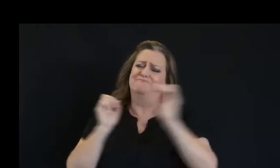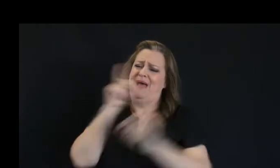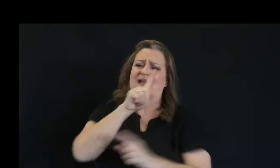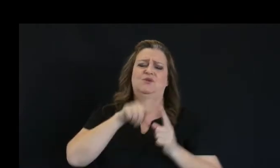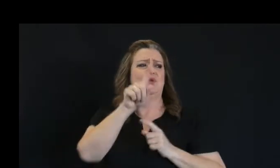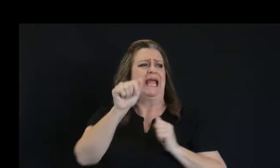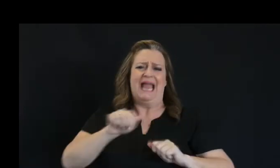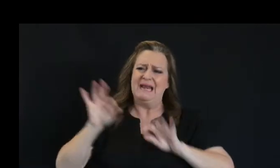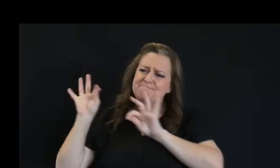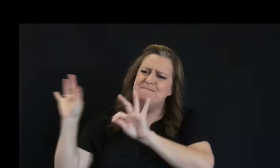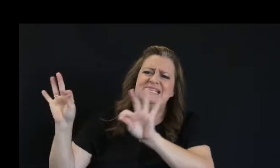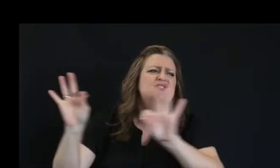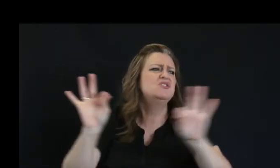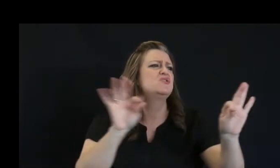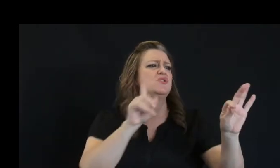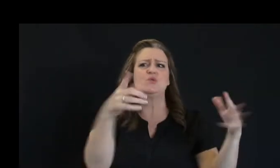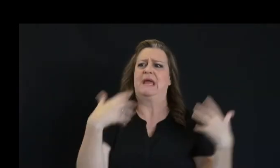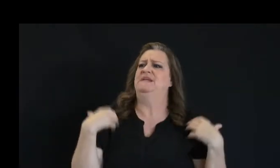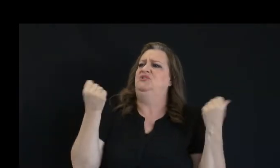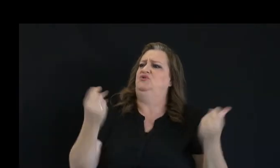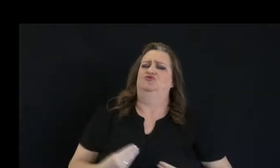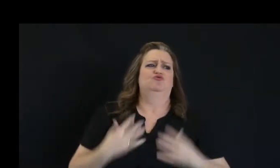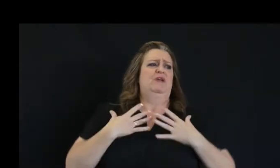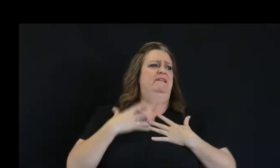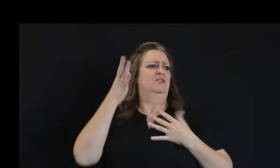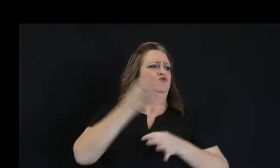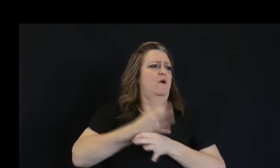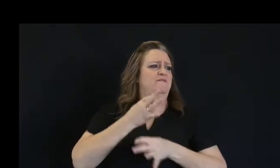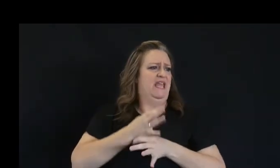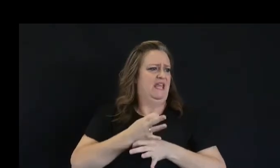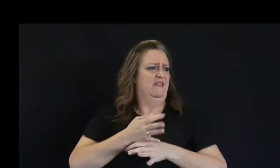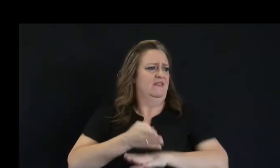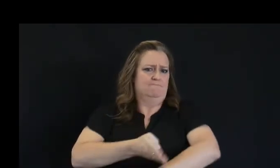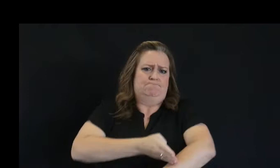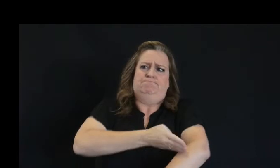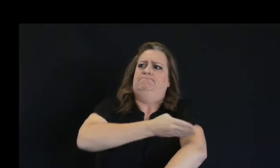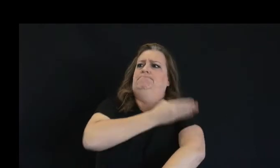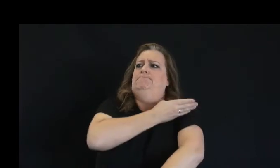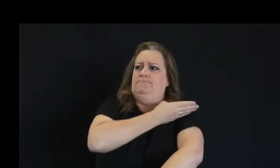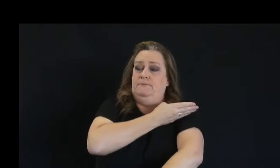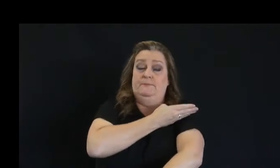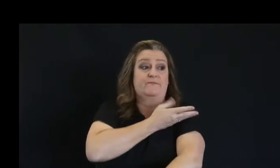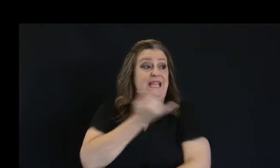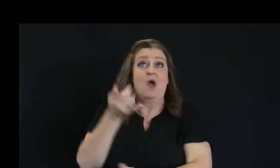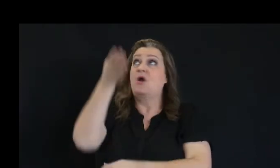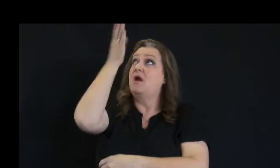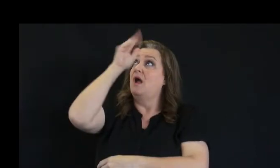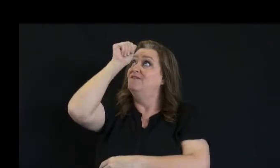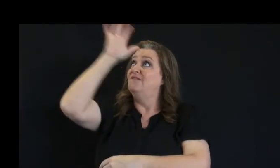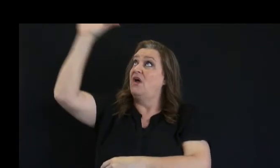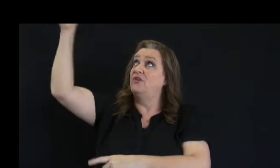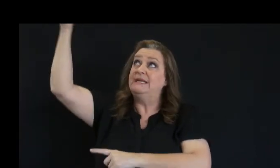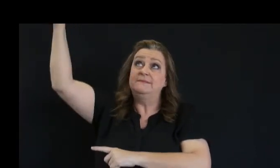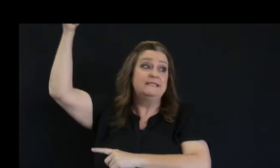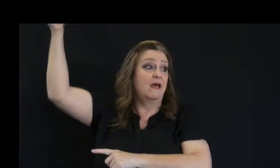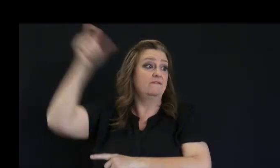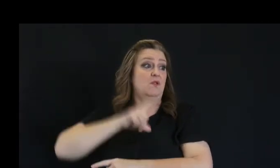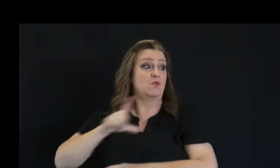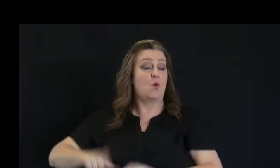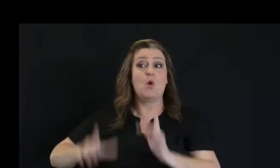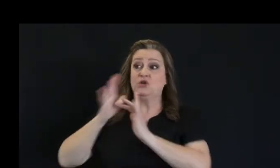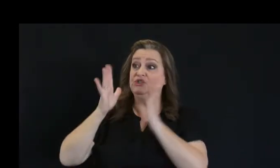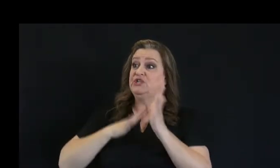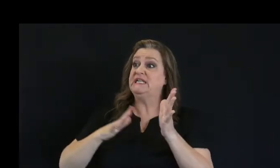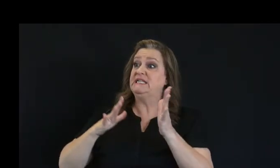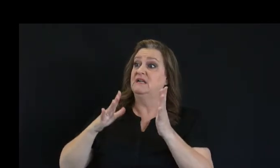that I can minister, so that you can be strengthened in your faith. Now may our God and Father himself and our Lord Jesus